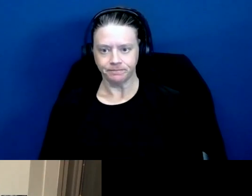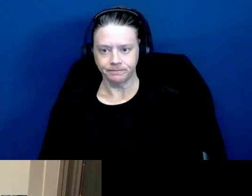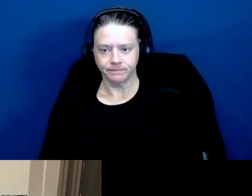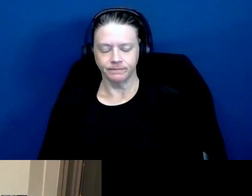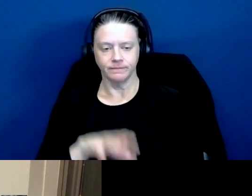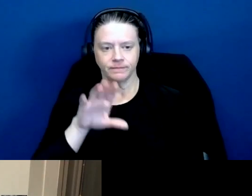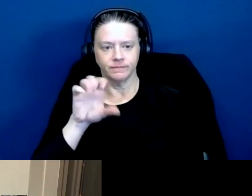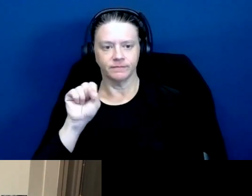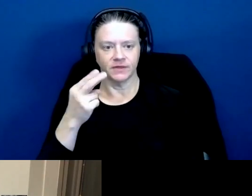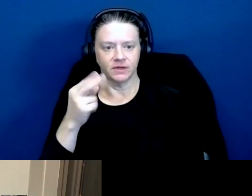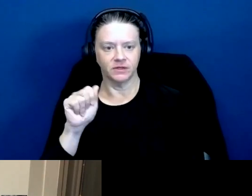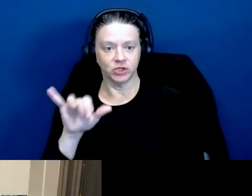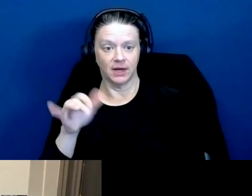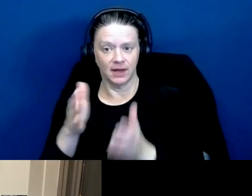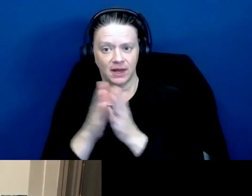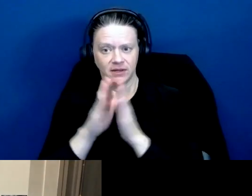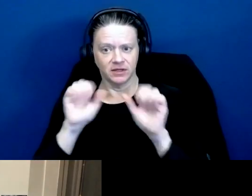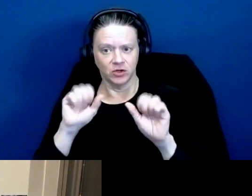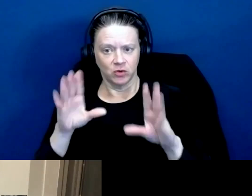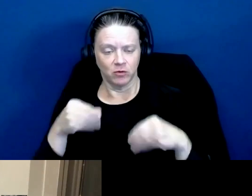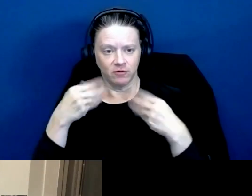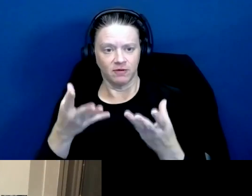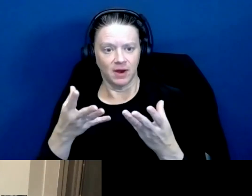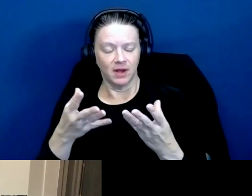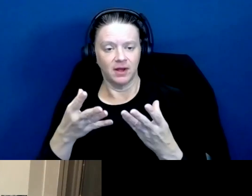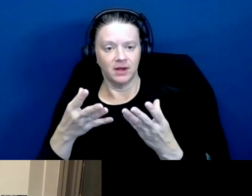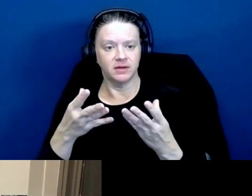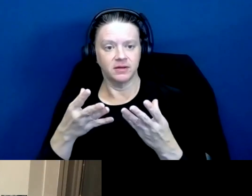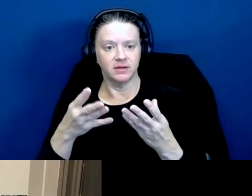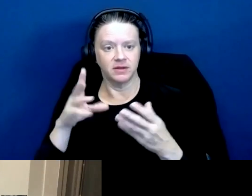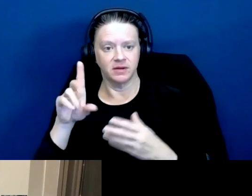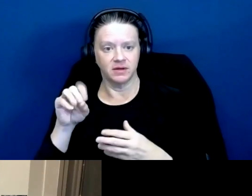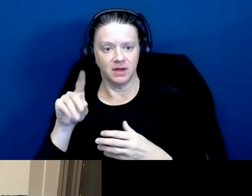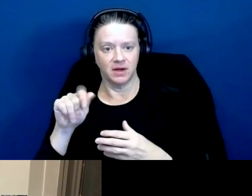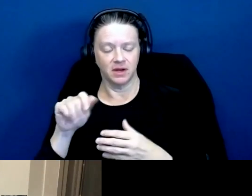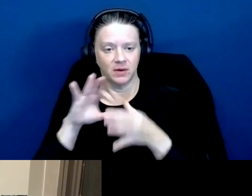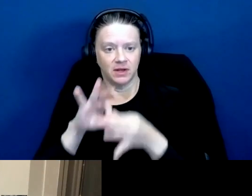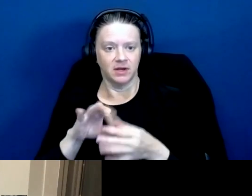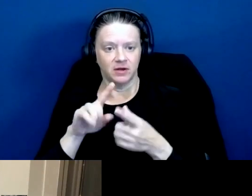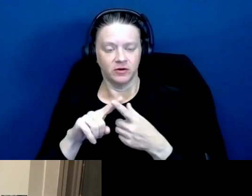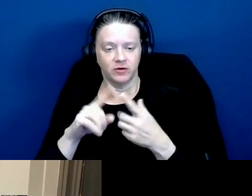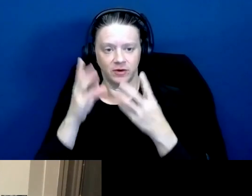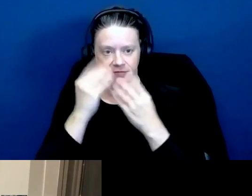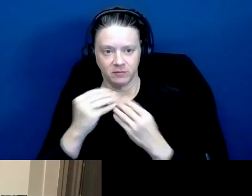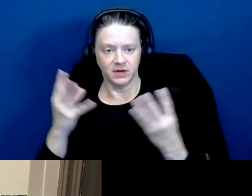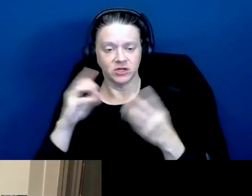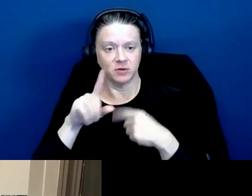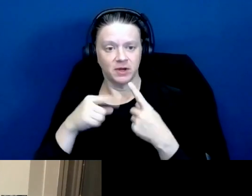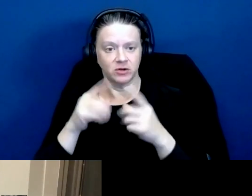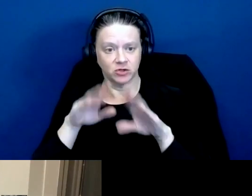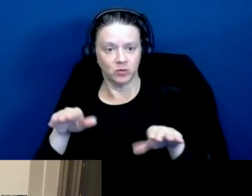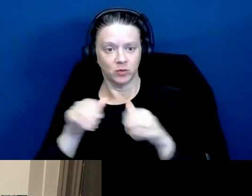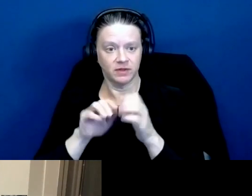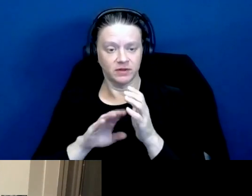Shay asked, can you provide the data regarding children with developmental disabilities in COVID-19? I've been unable to find the